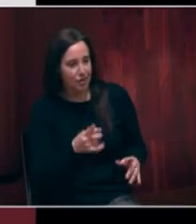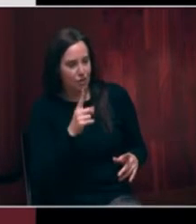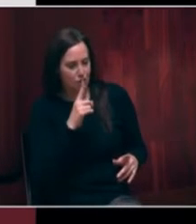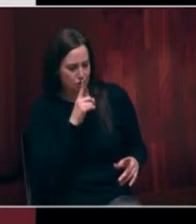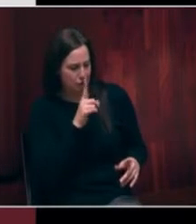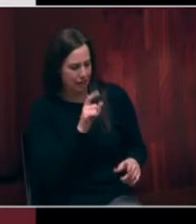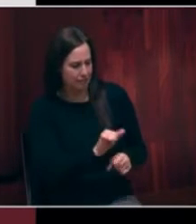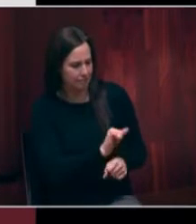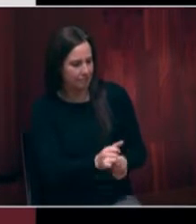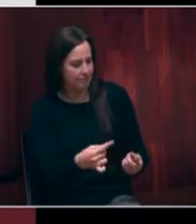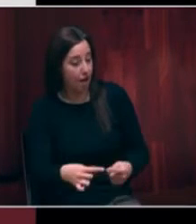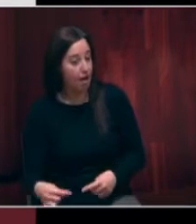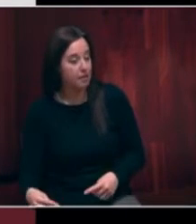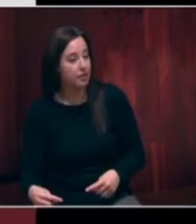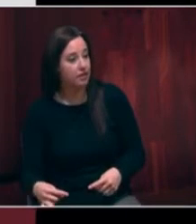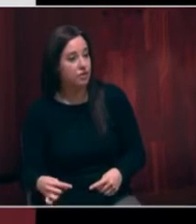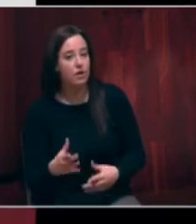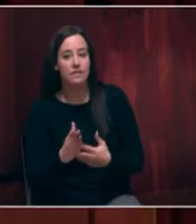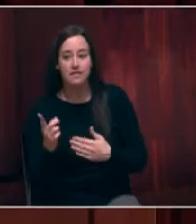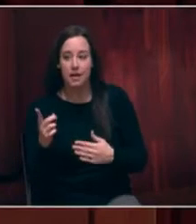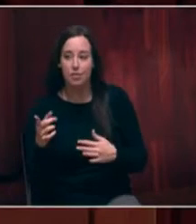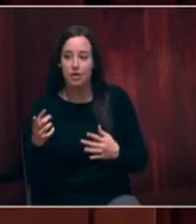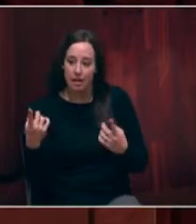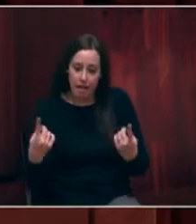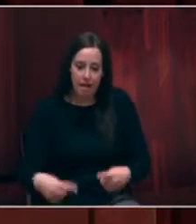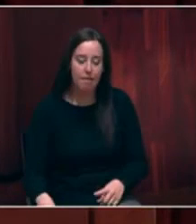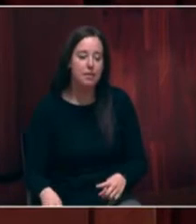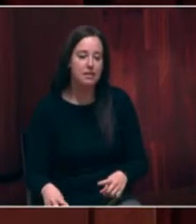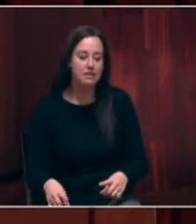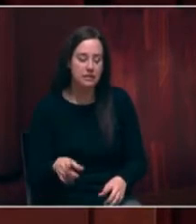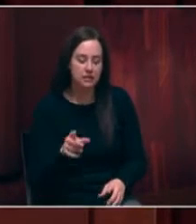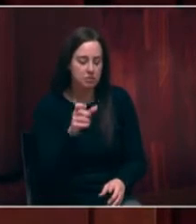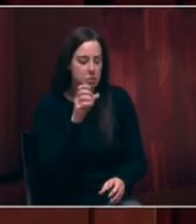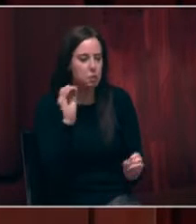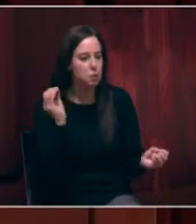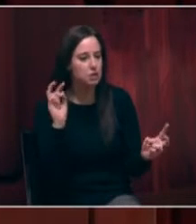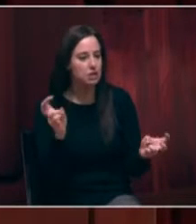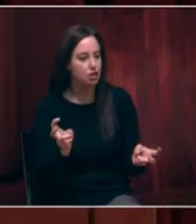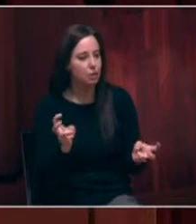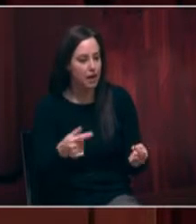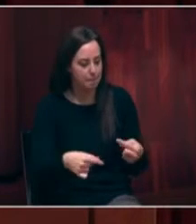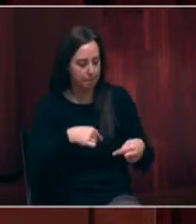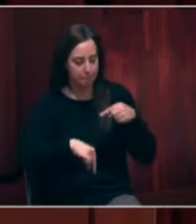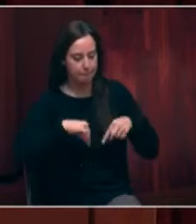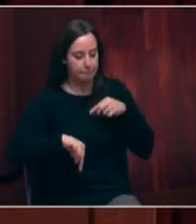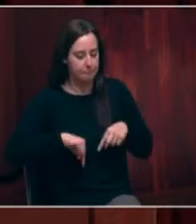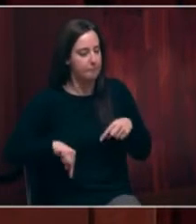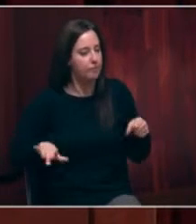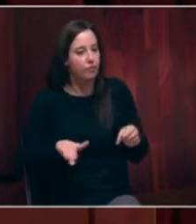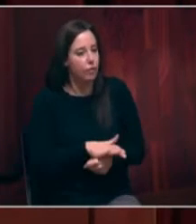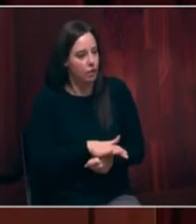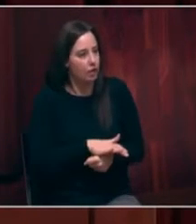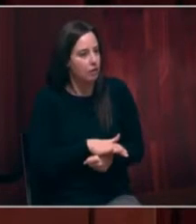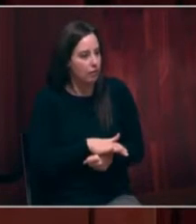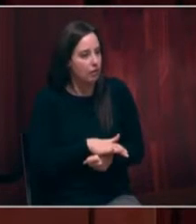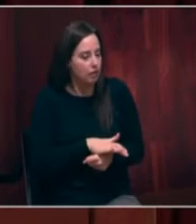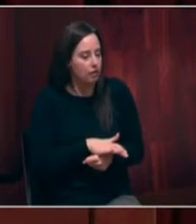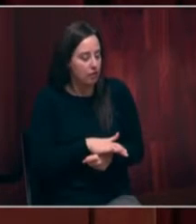So if someone inadvertently does that, it's not really an issue. We can back out of it completely for them once we know it's